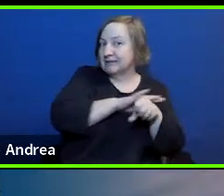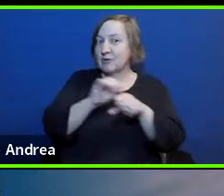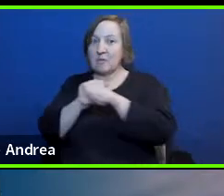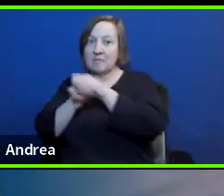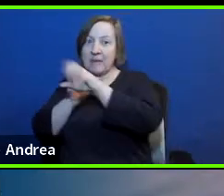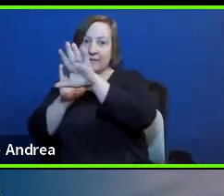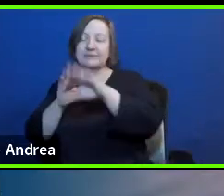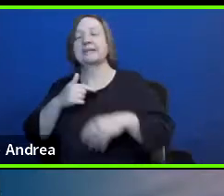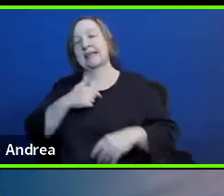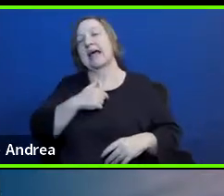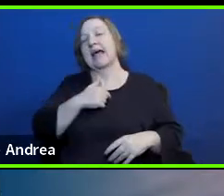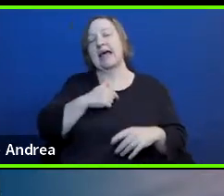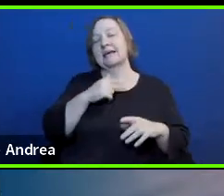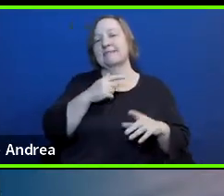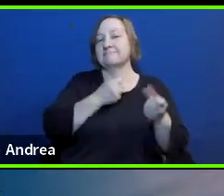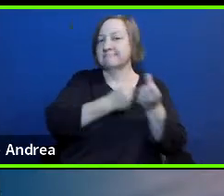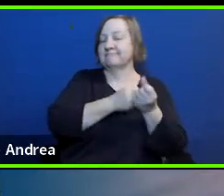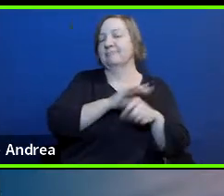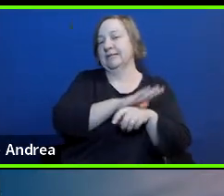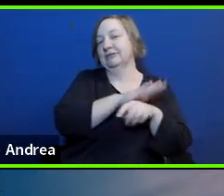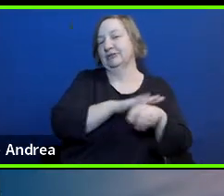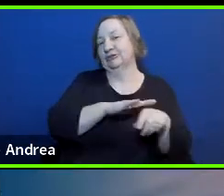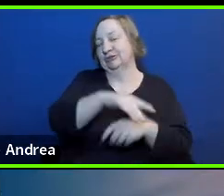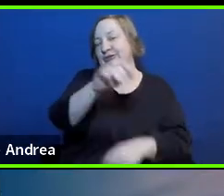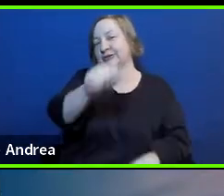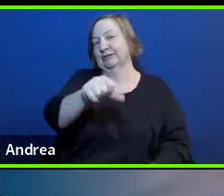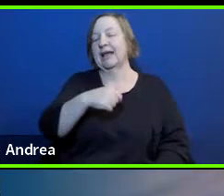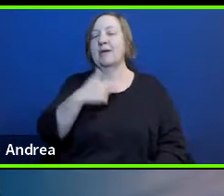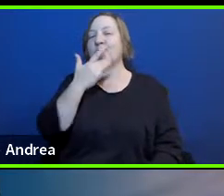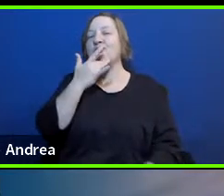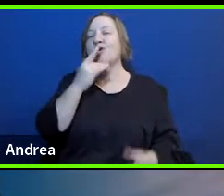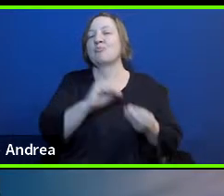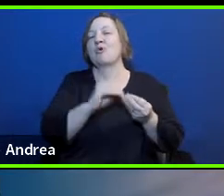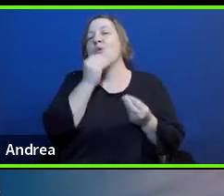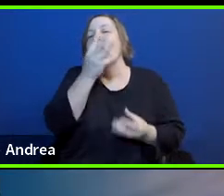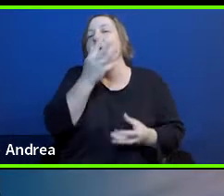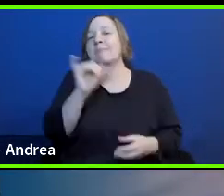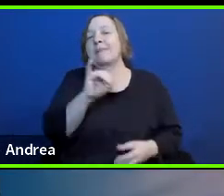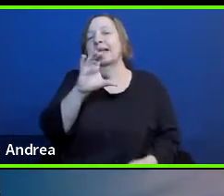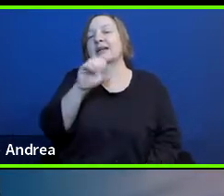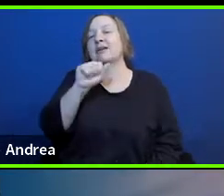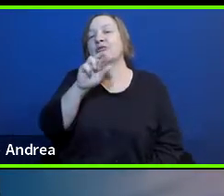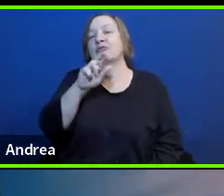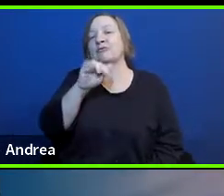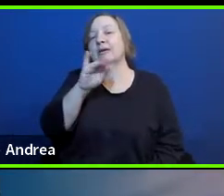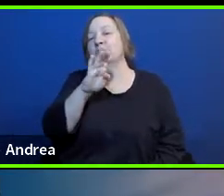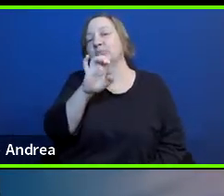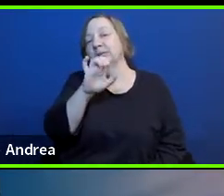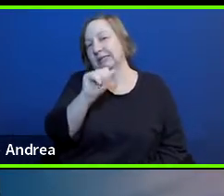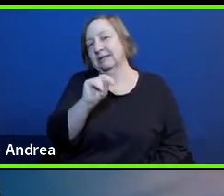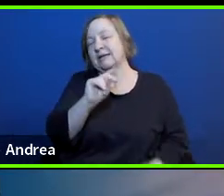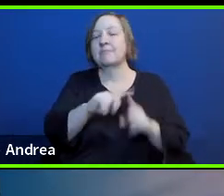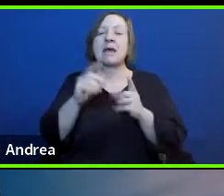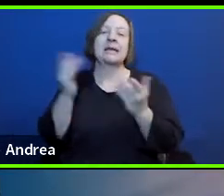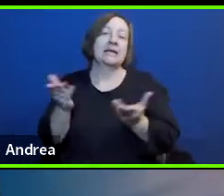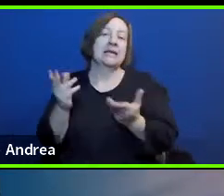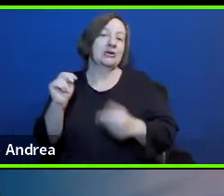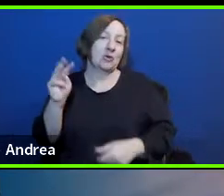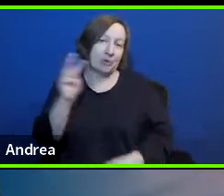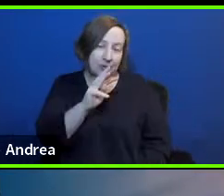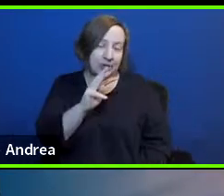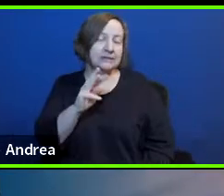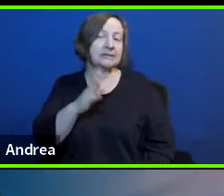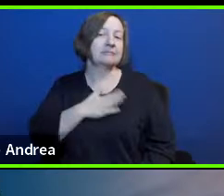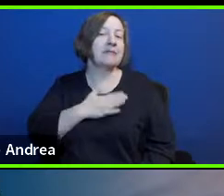team beach. I prefer a warmer beach like the Caribbean, but in the Pacific Northwest,